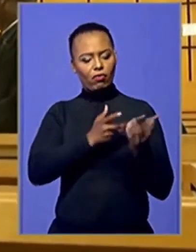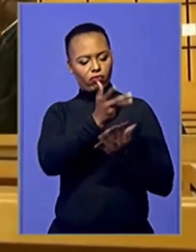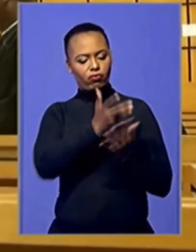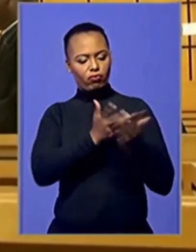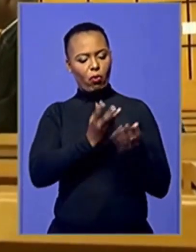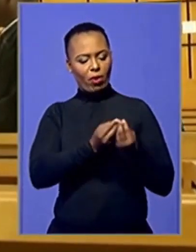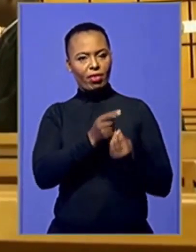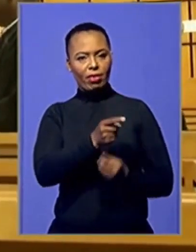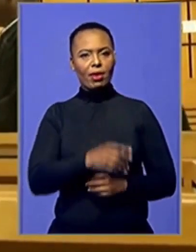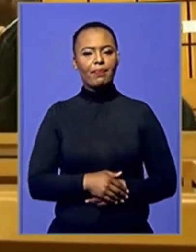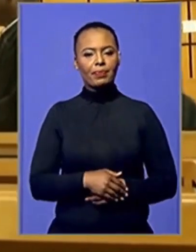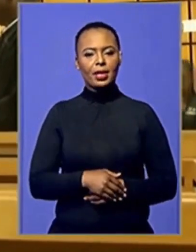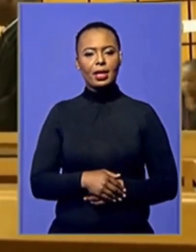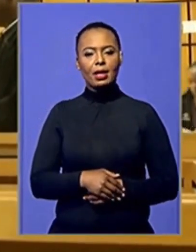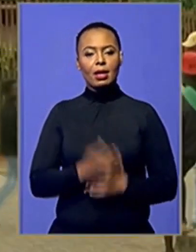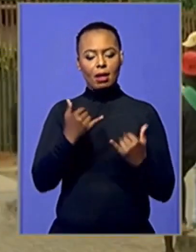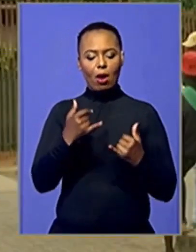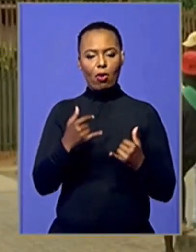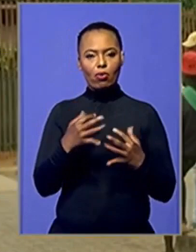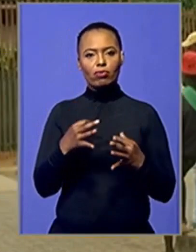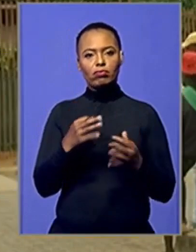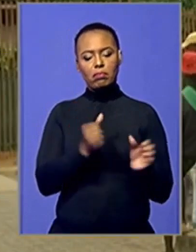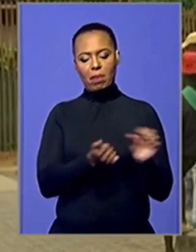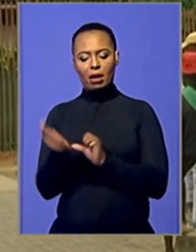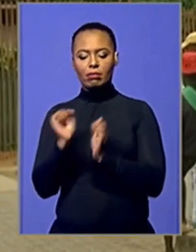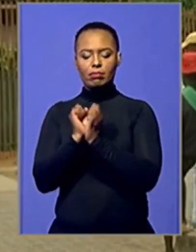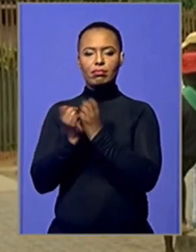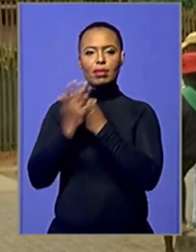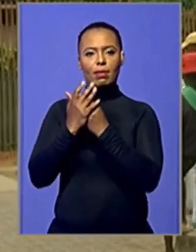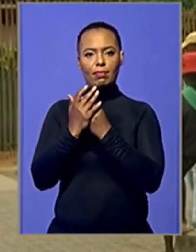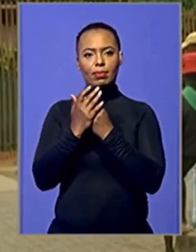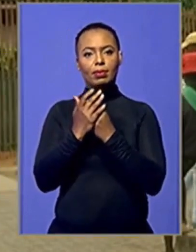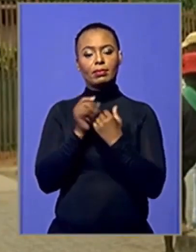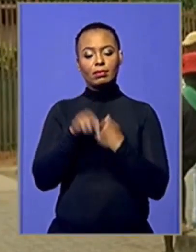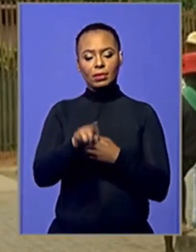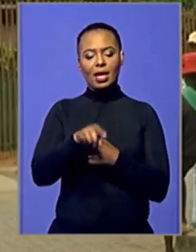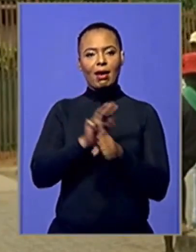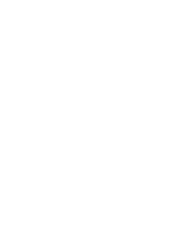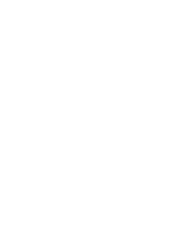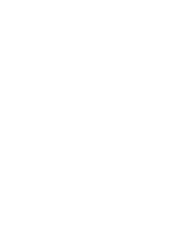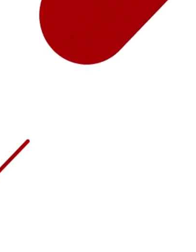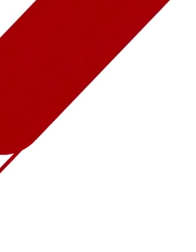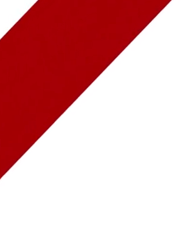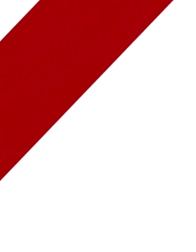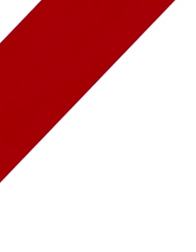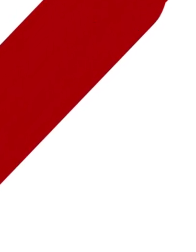baholo ba kgutliseditswe tjhankaneng ho fihlela Nyewe e tswela pele ka la 19 Tshitwe.